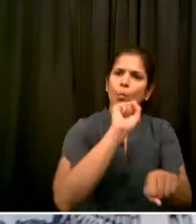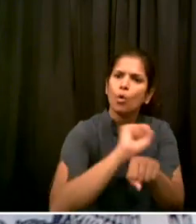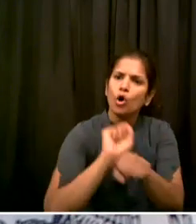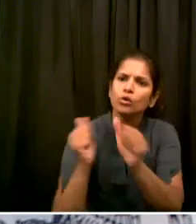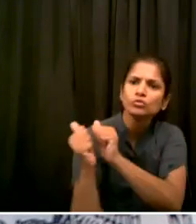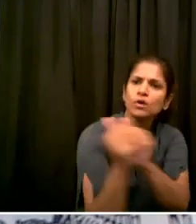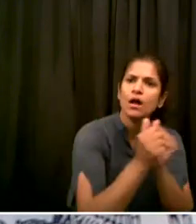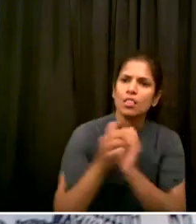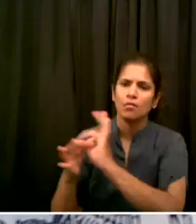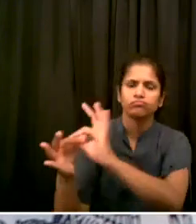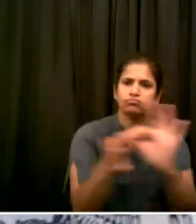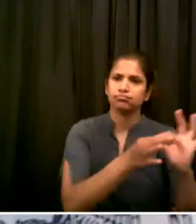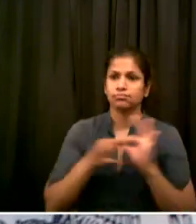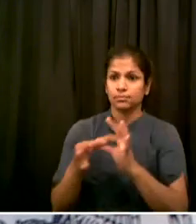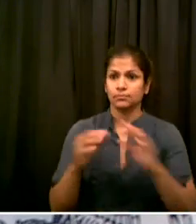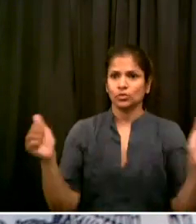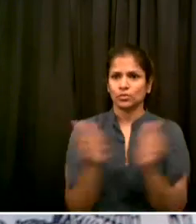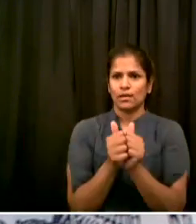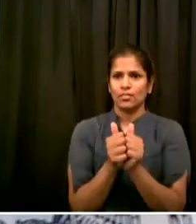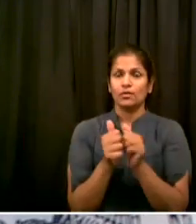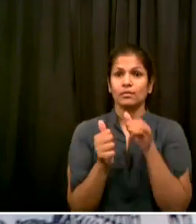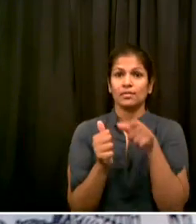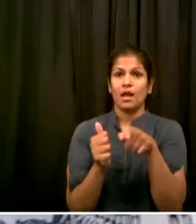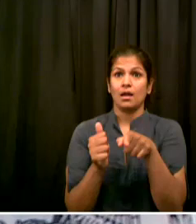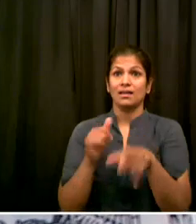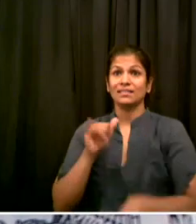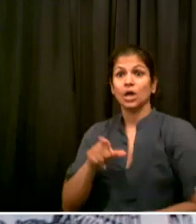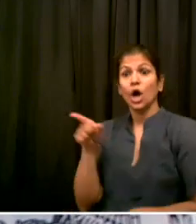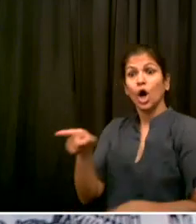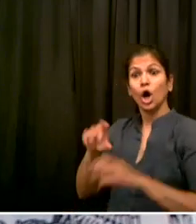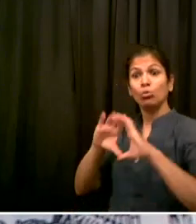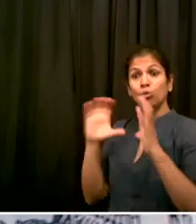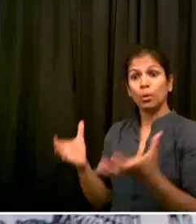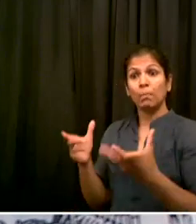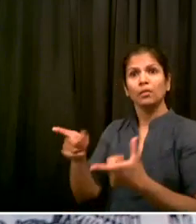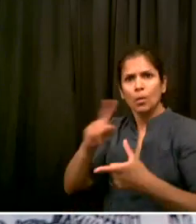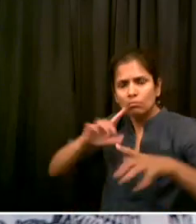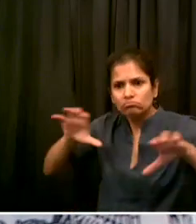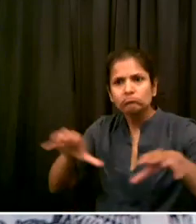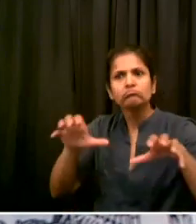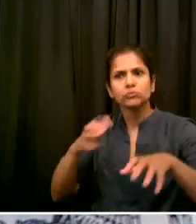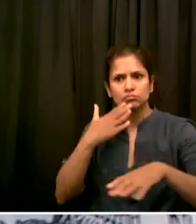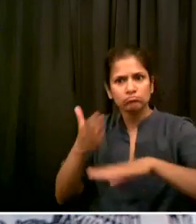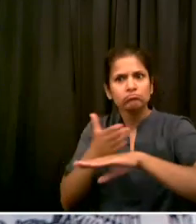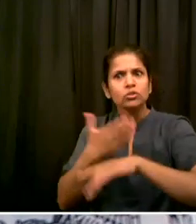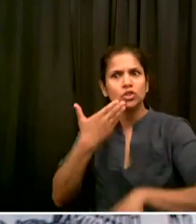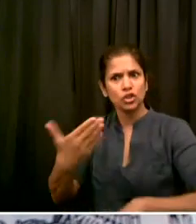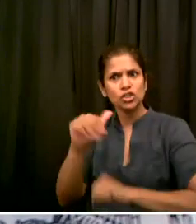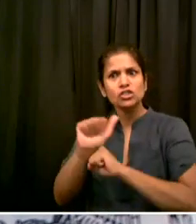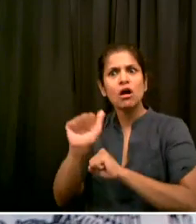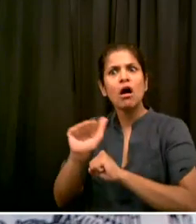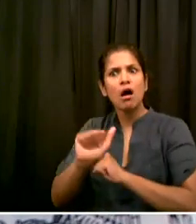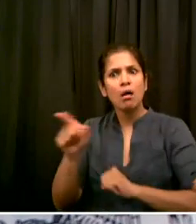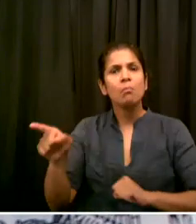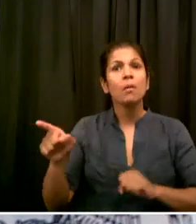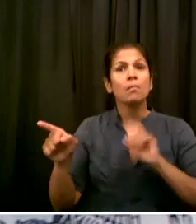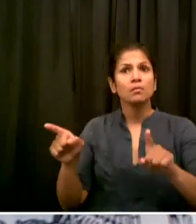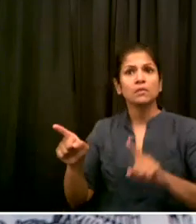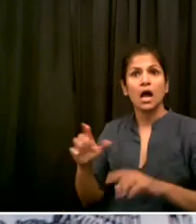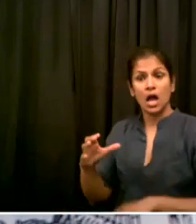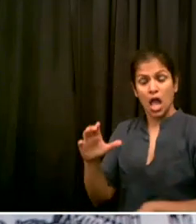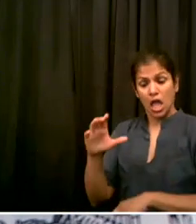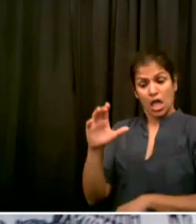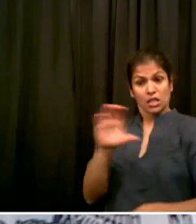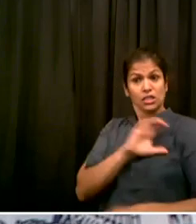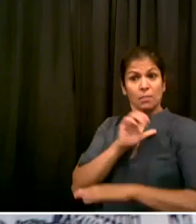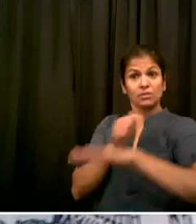in that unit. But Commissioner Shea felt strongly there was a better way to do this work that would achieve the goal of getting guns off the street